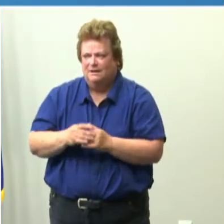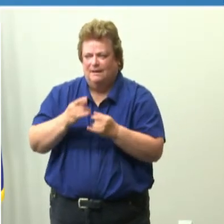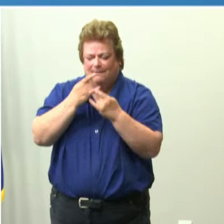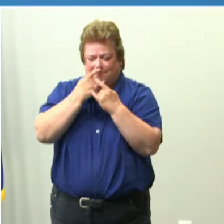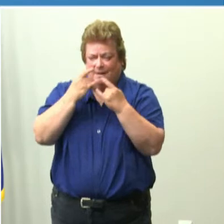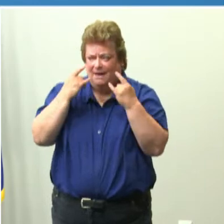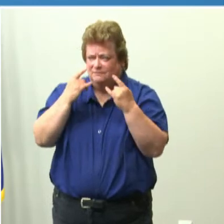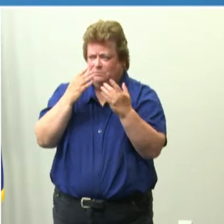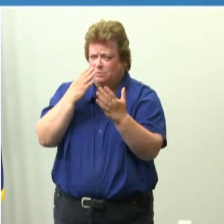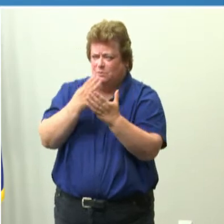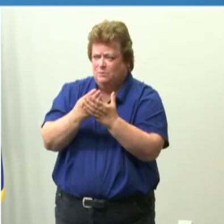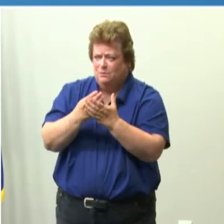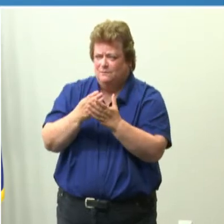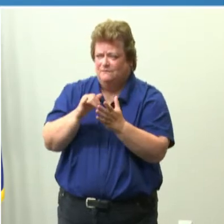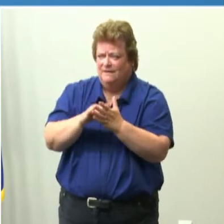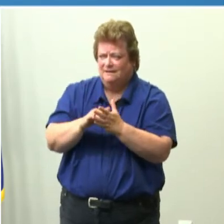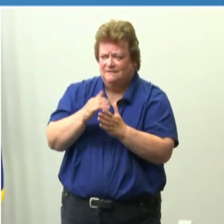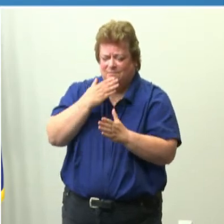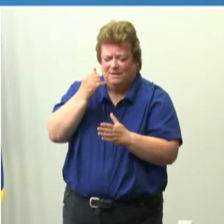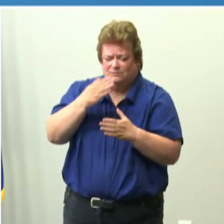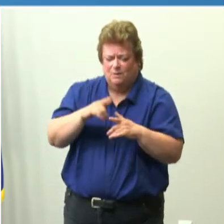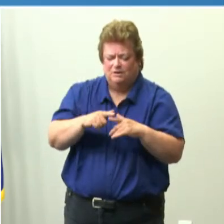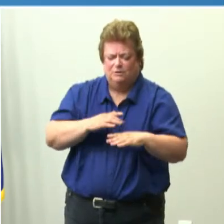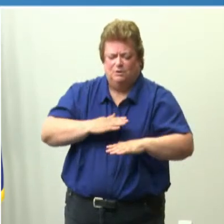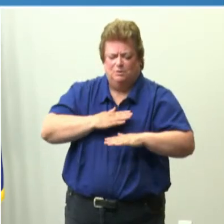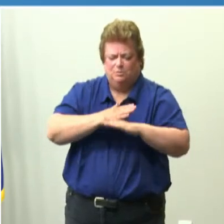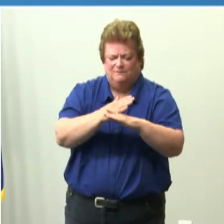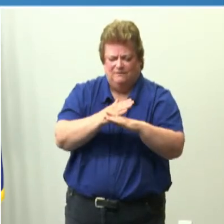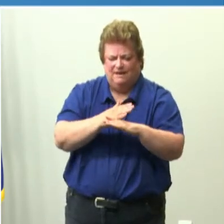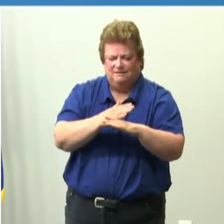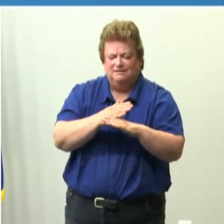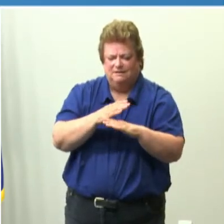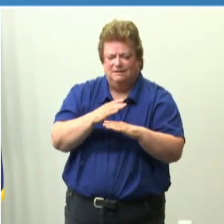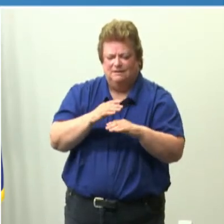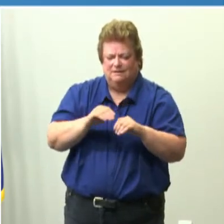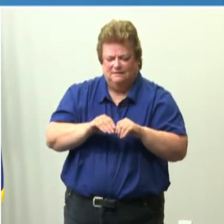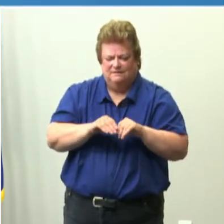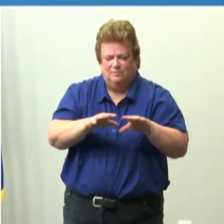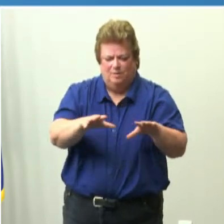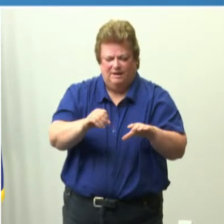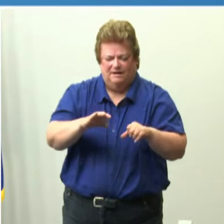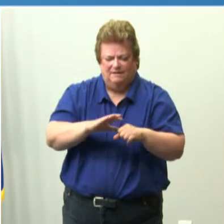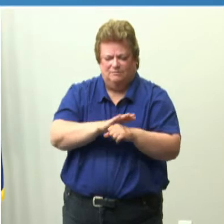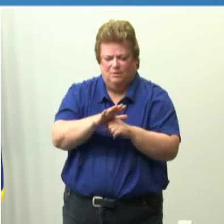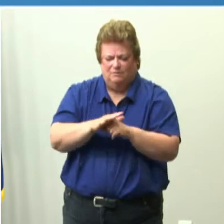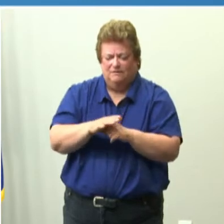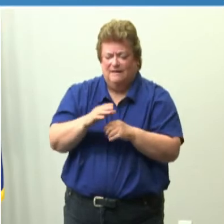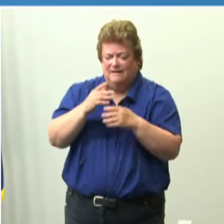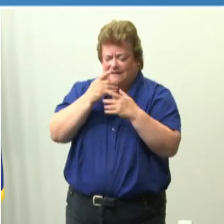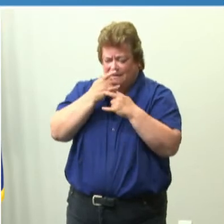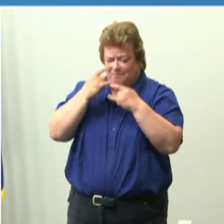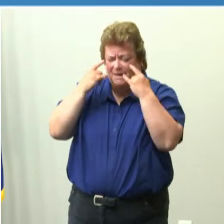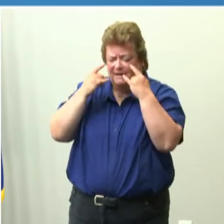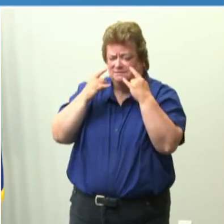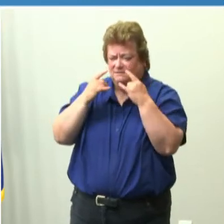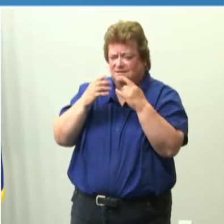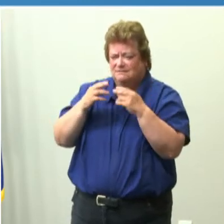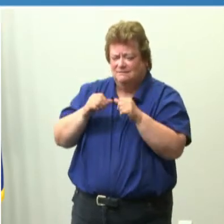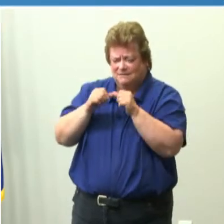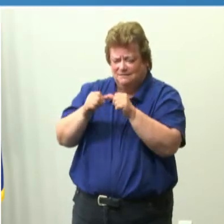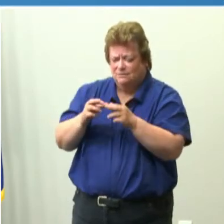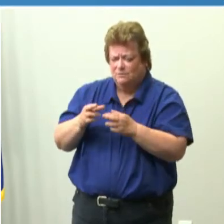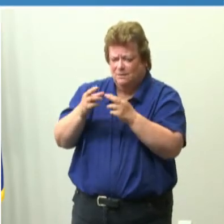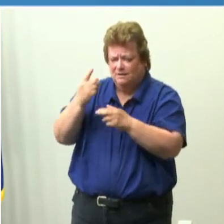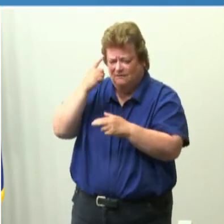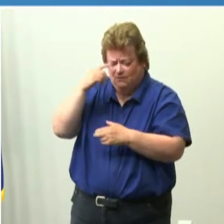proven prevention strategy to reduce the spread of the virus and variants. Masks continue to be recommended for people in